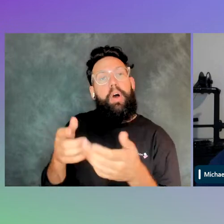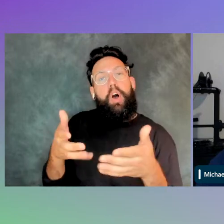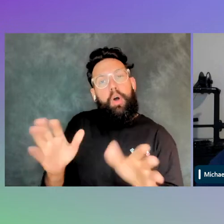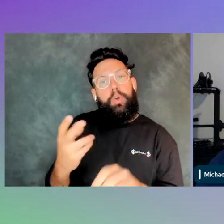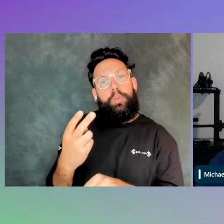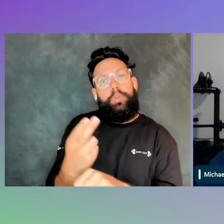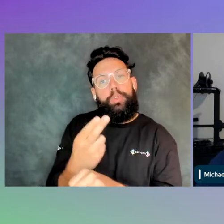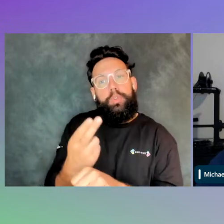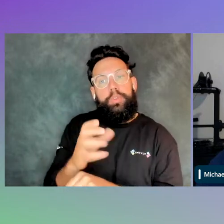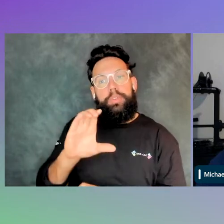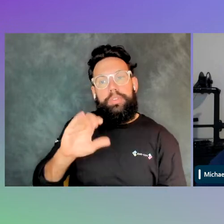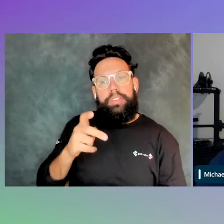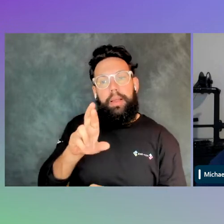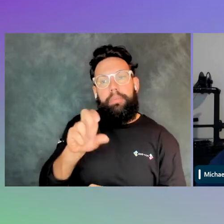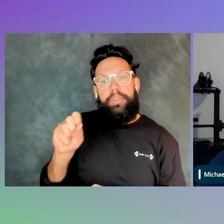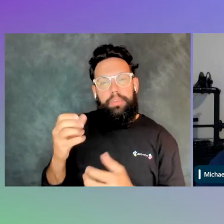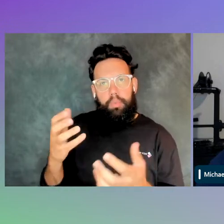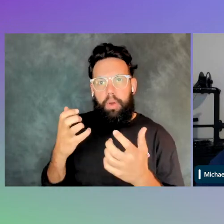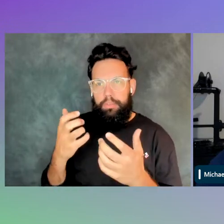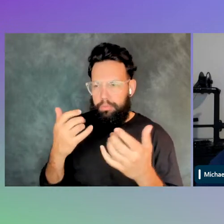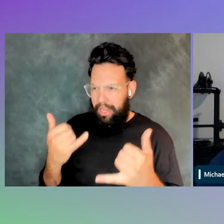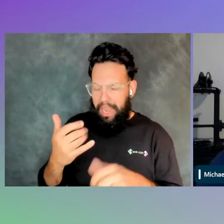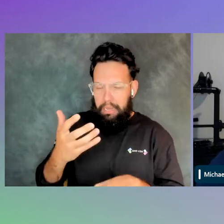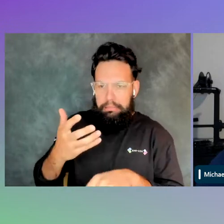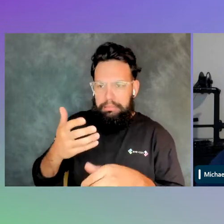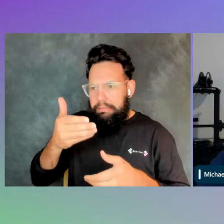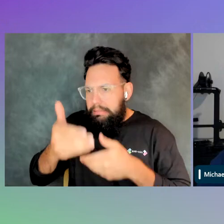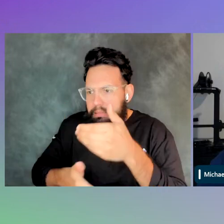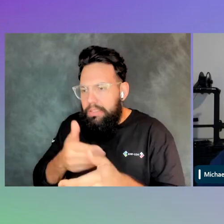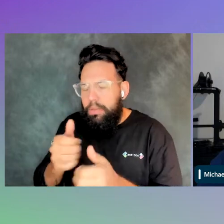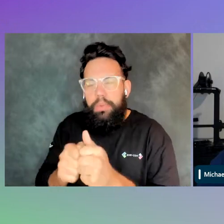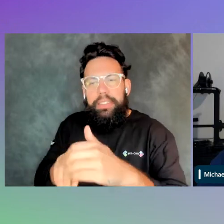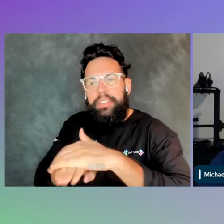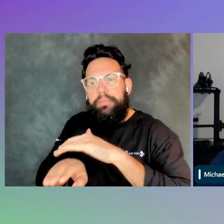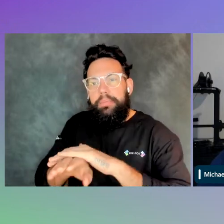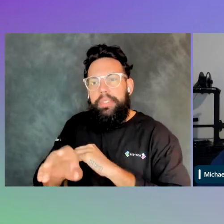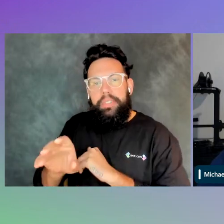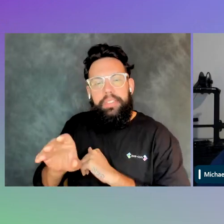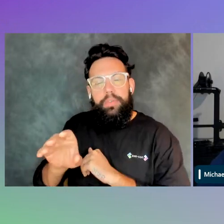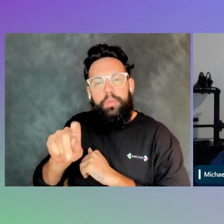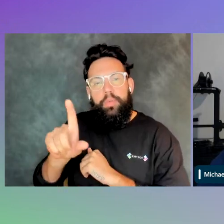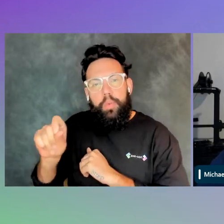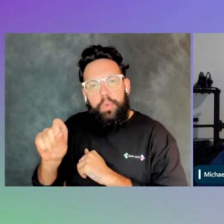testing in the early stages, what tools between the ones you presented would you recommend for us?